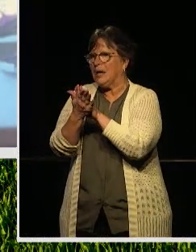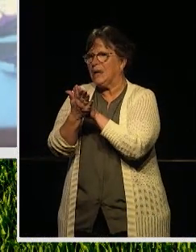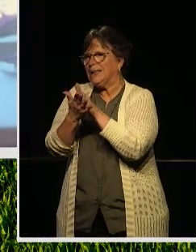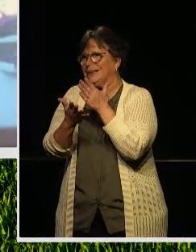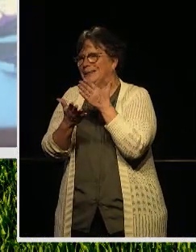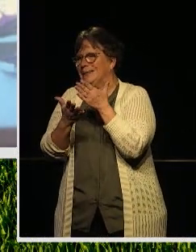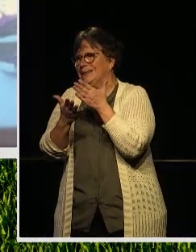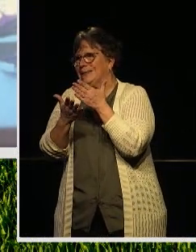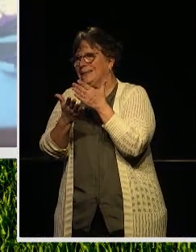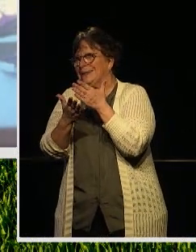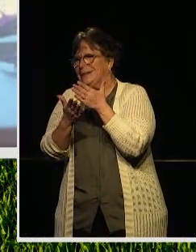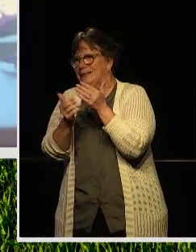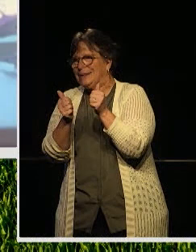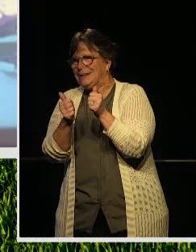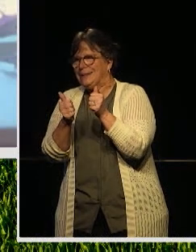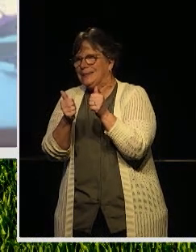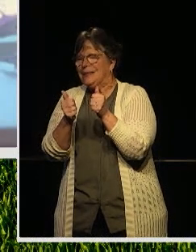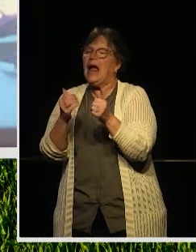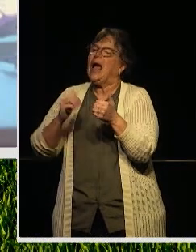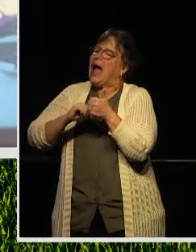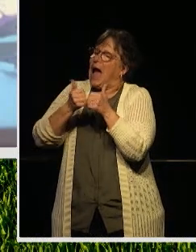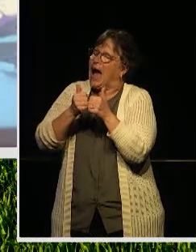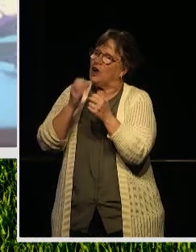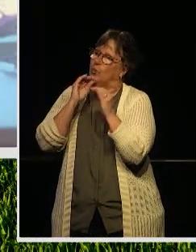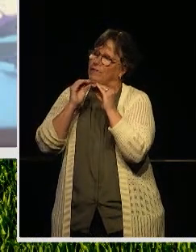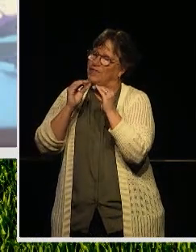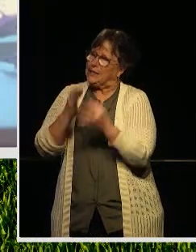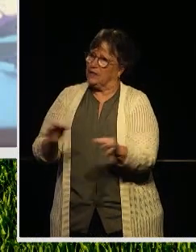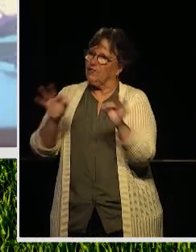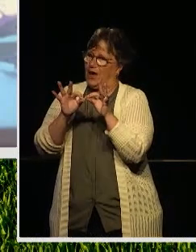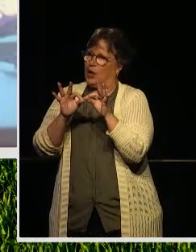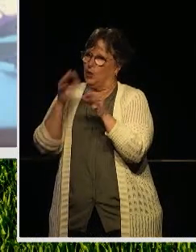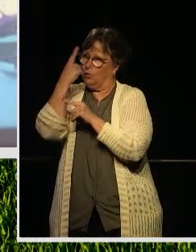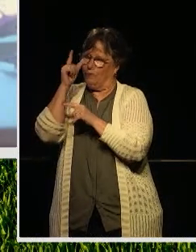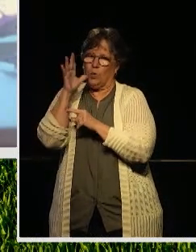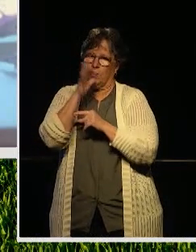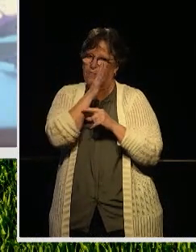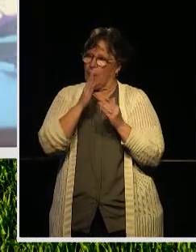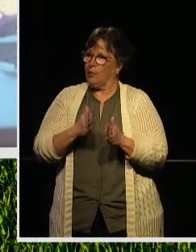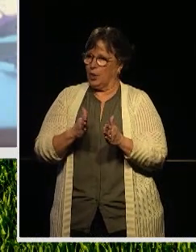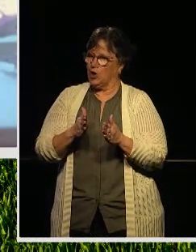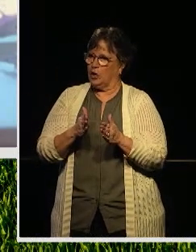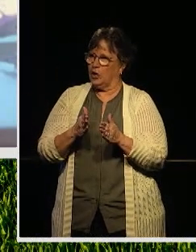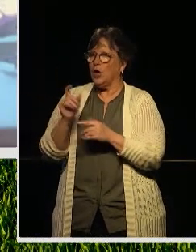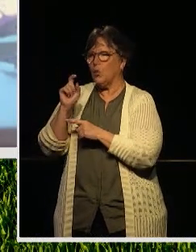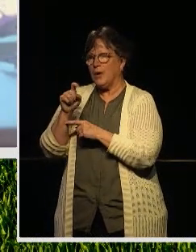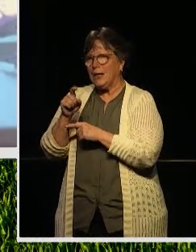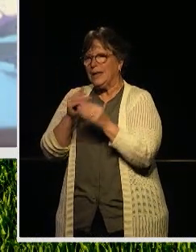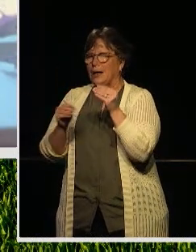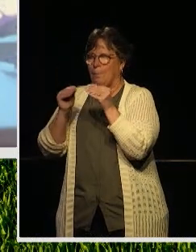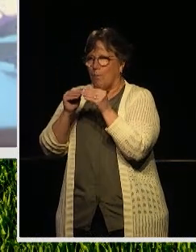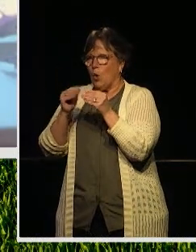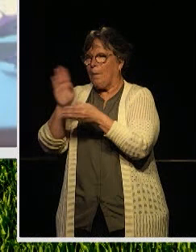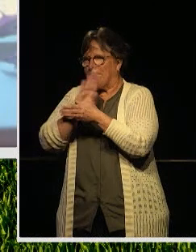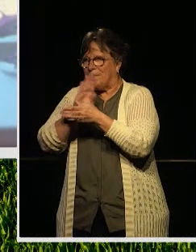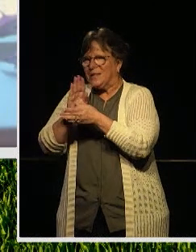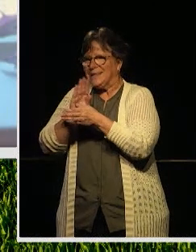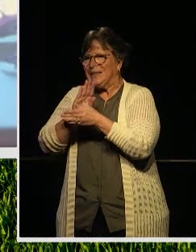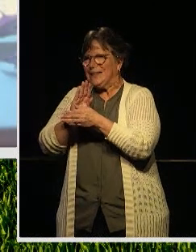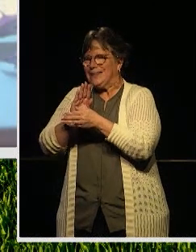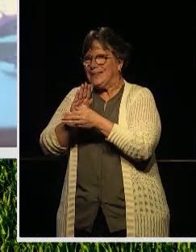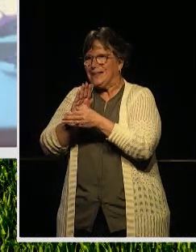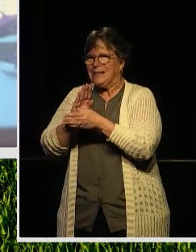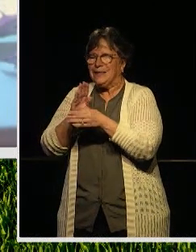premium. How do we shift that value pool to the farmer? So I do think there's a need for more business model innovation